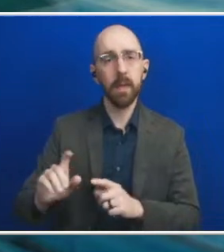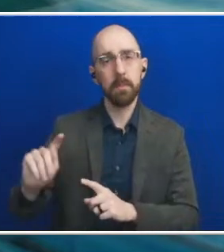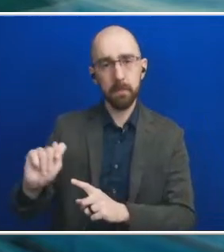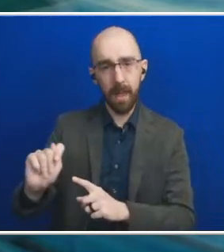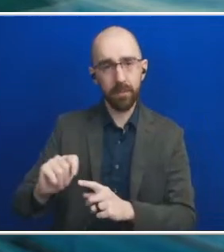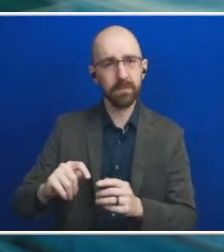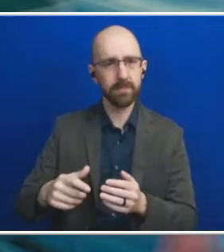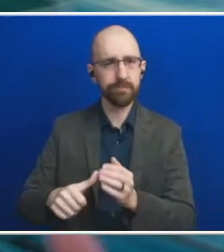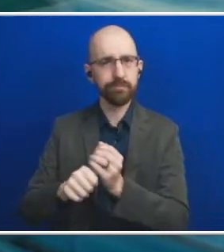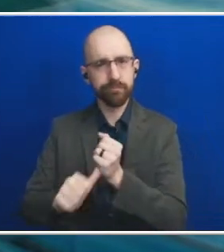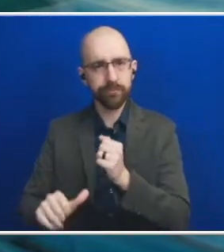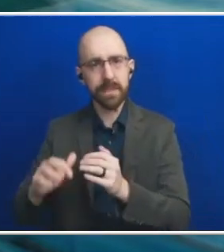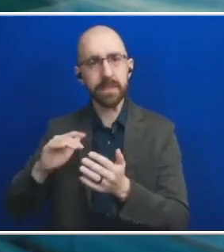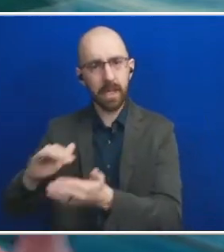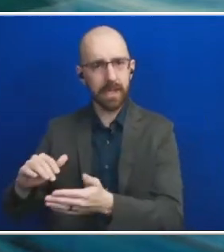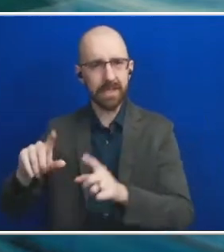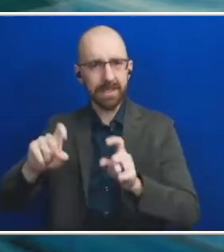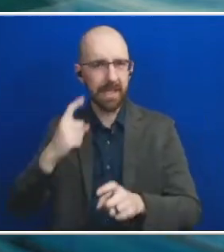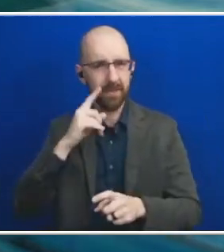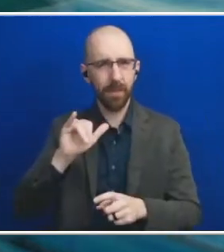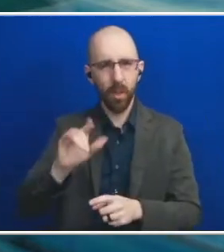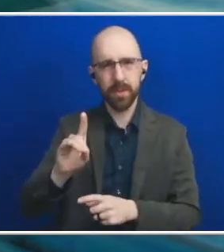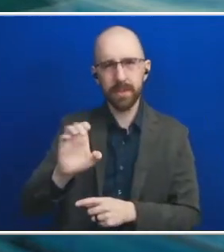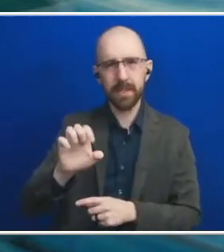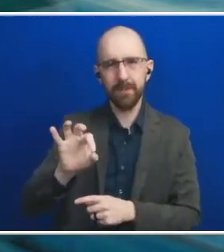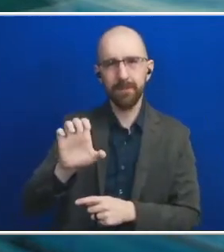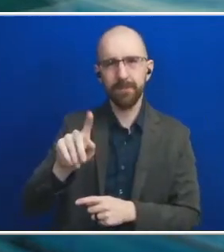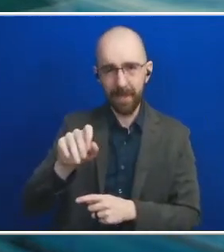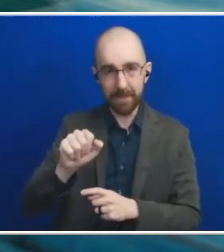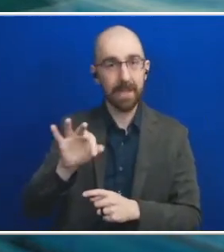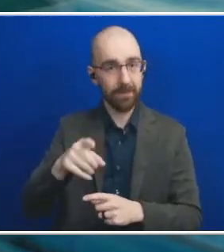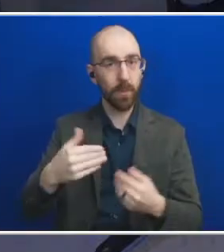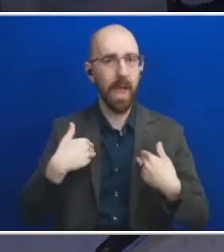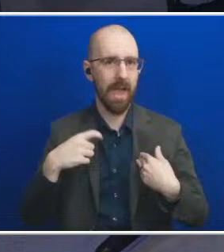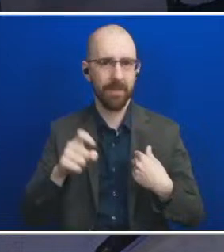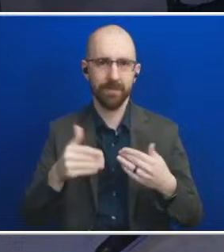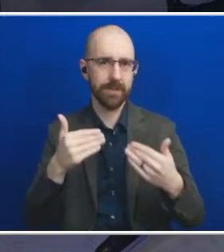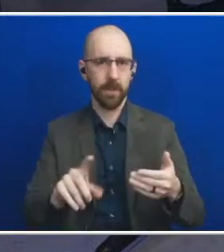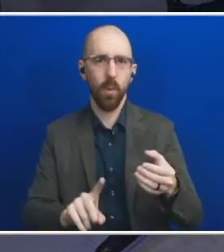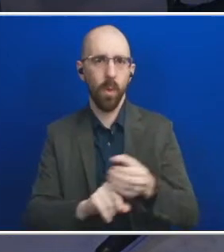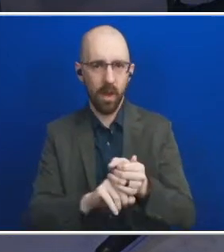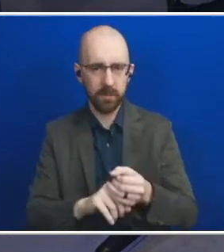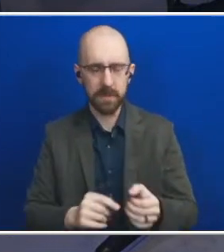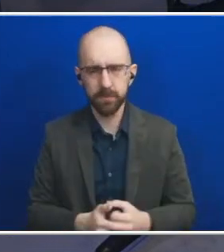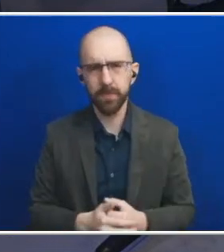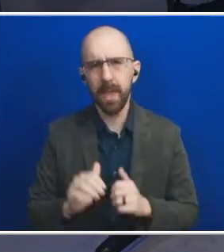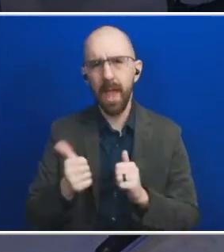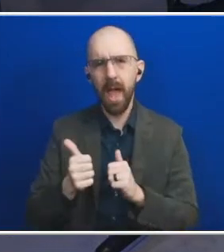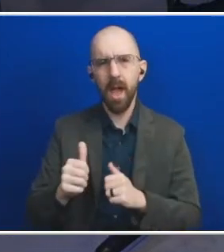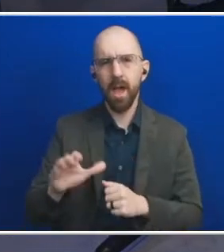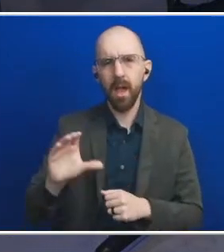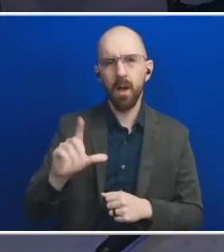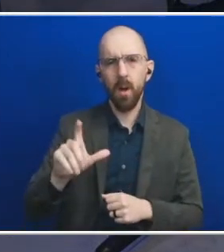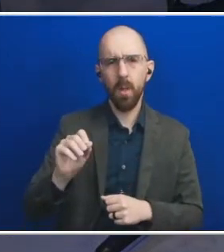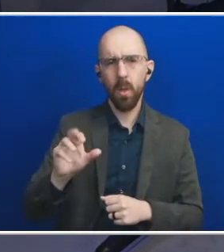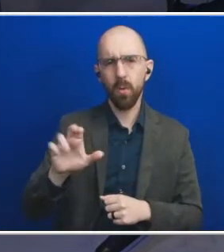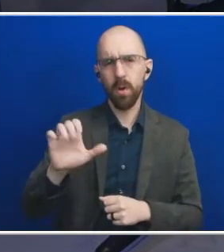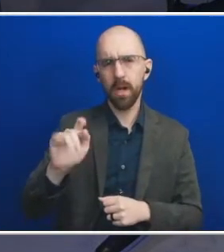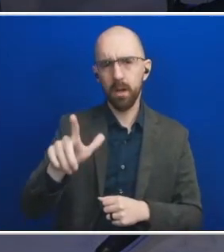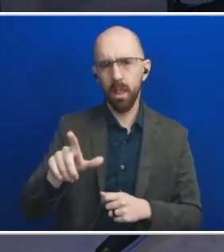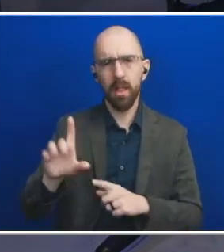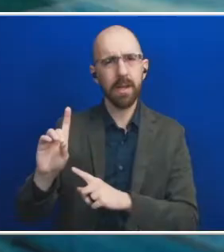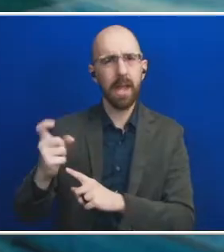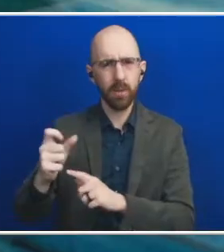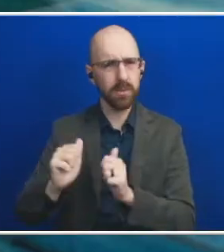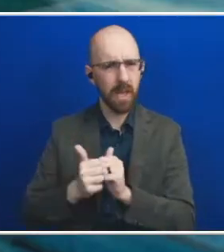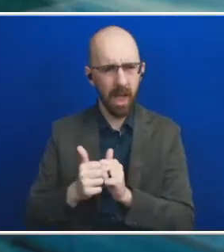genetic defects. And then if you have them, then you got to get a colonoscopy. So how is colorectal cancer diagnosed? Typically it's